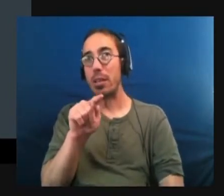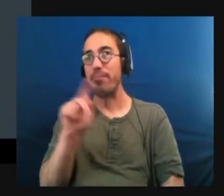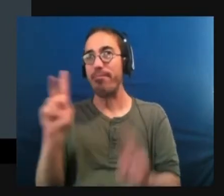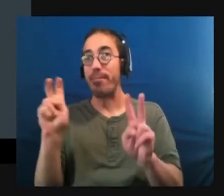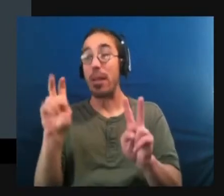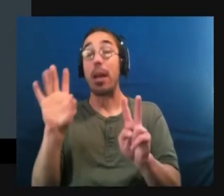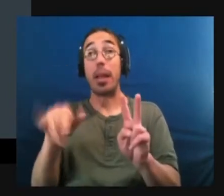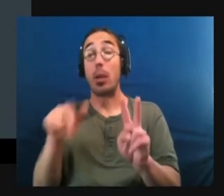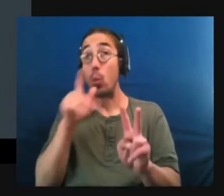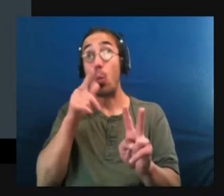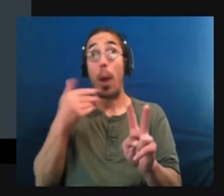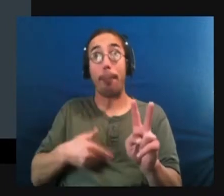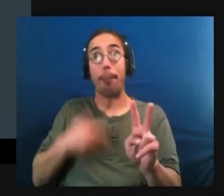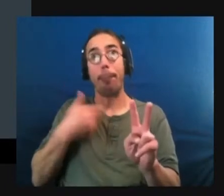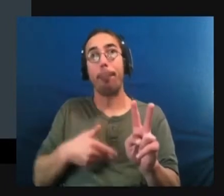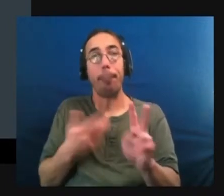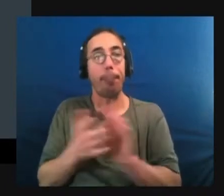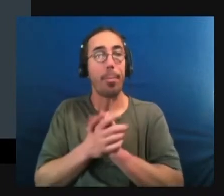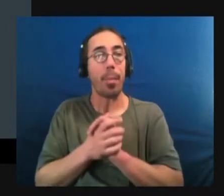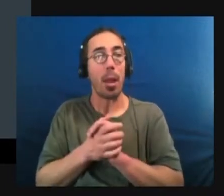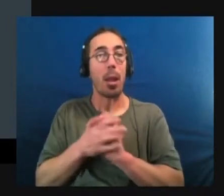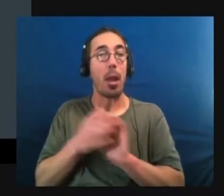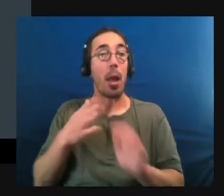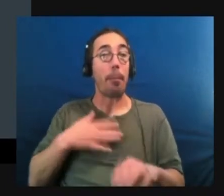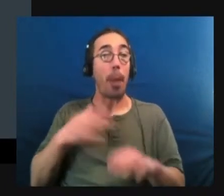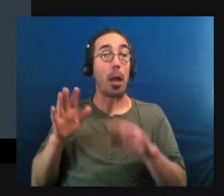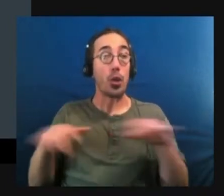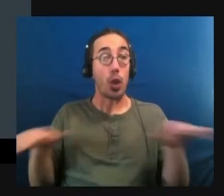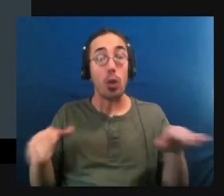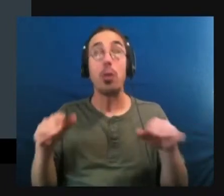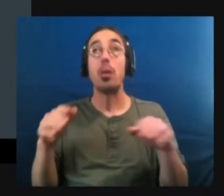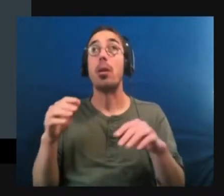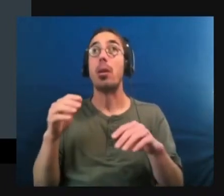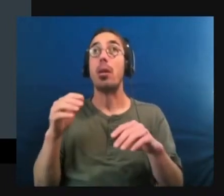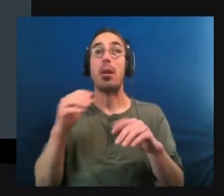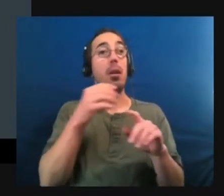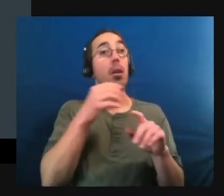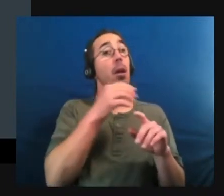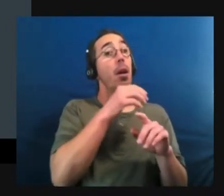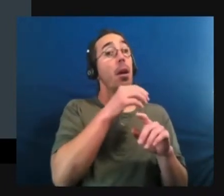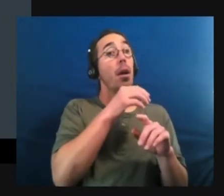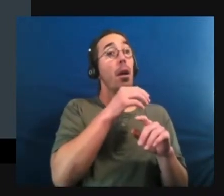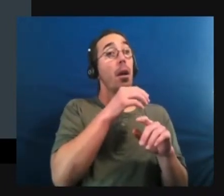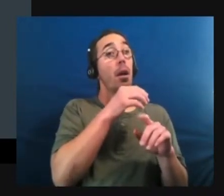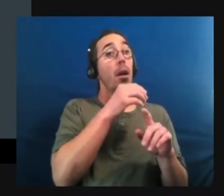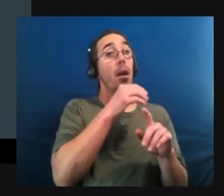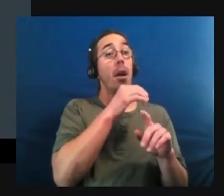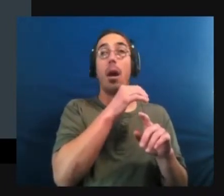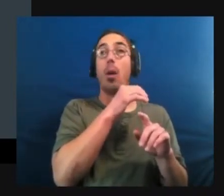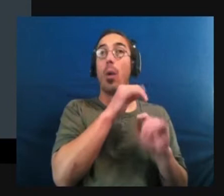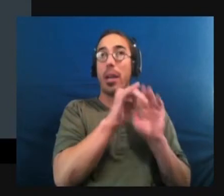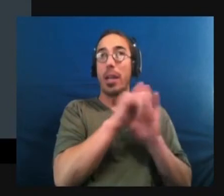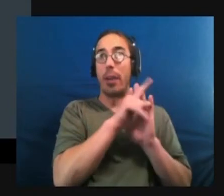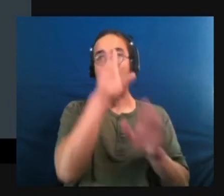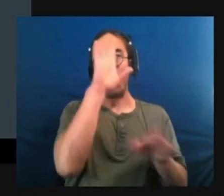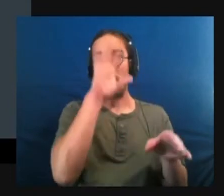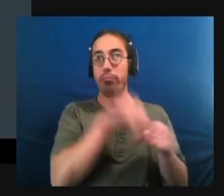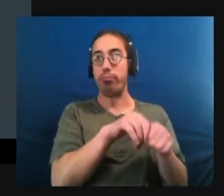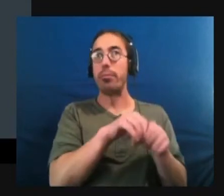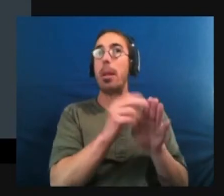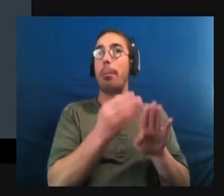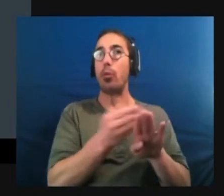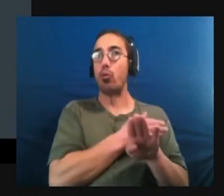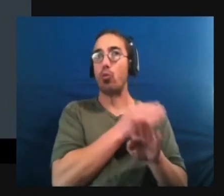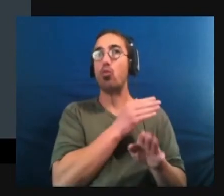me. My child was educationally identified in preschool. So at 3 years old, his preschool